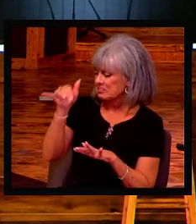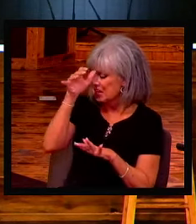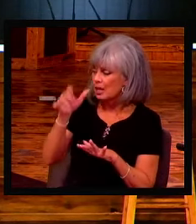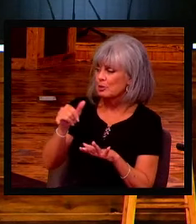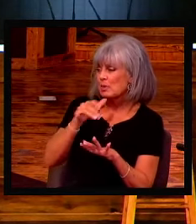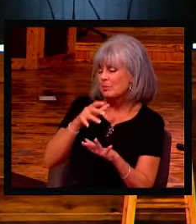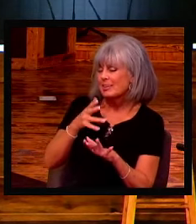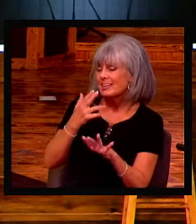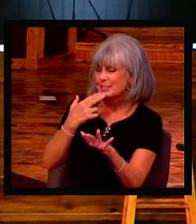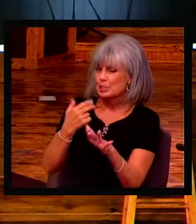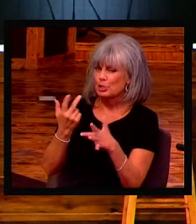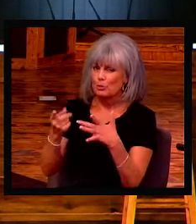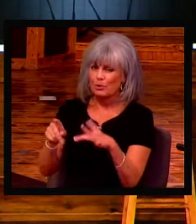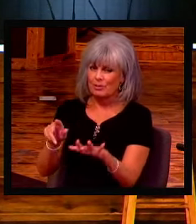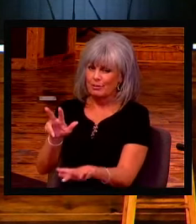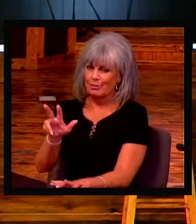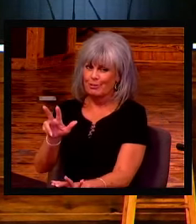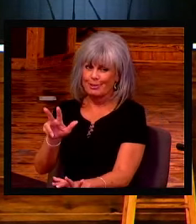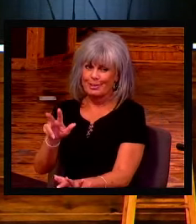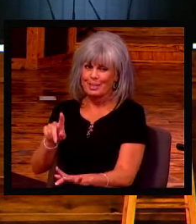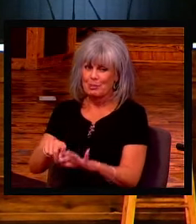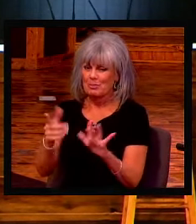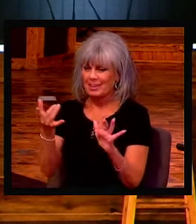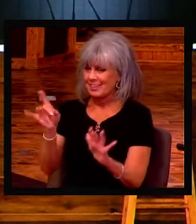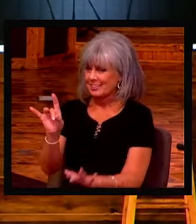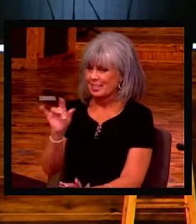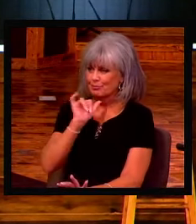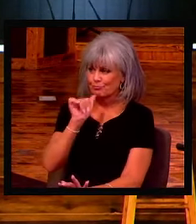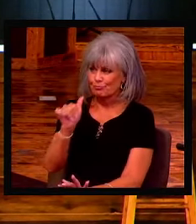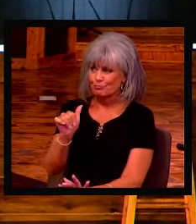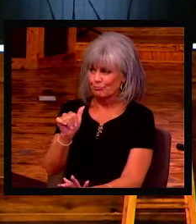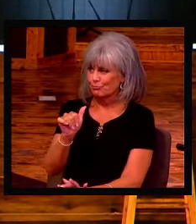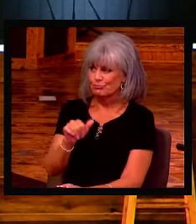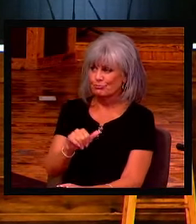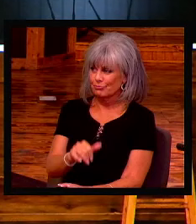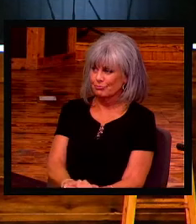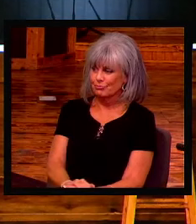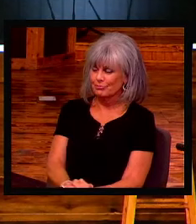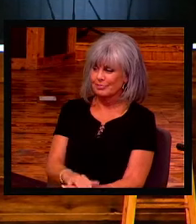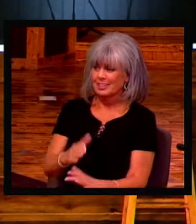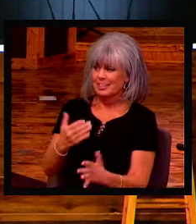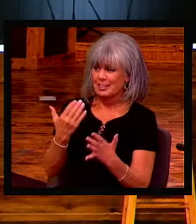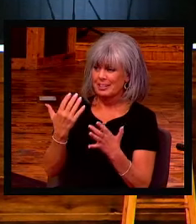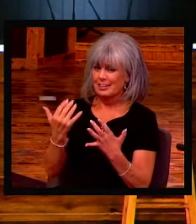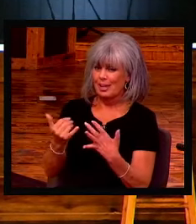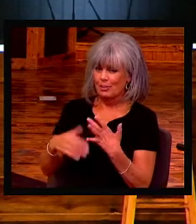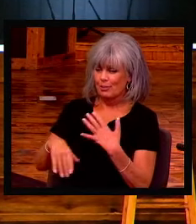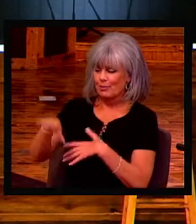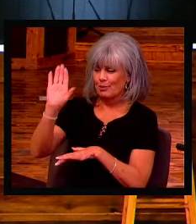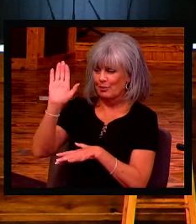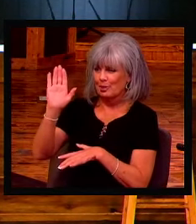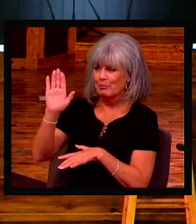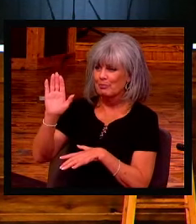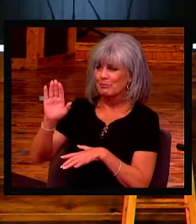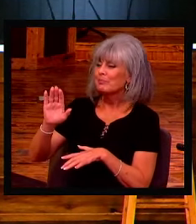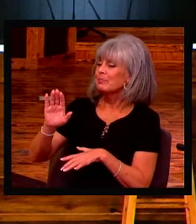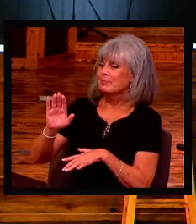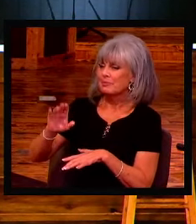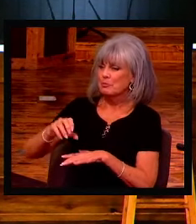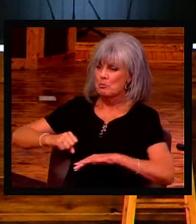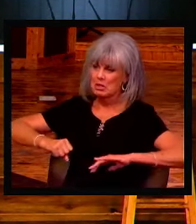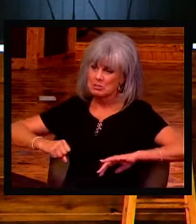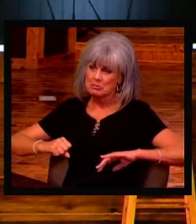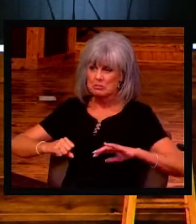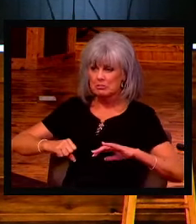Well, it's cute when they're 3. It's not cute when they're 18, right? Because now it's all grown up. And now it's all grown up with muscles